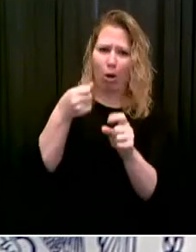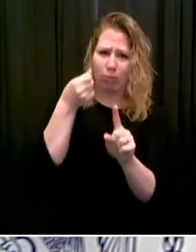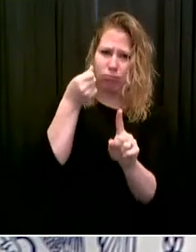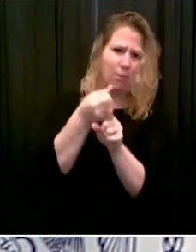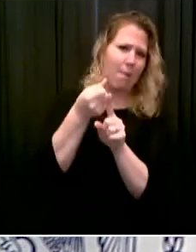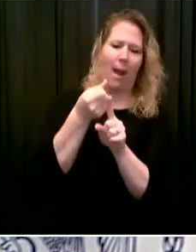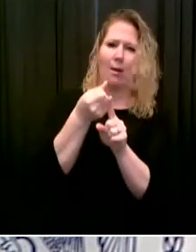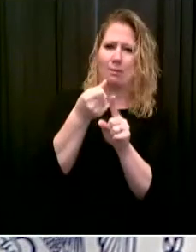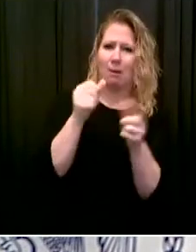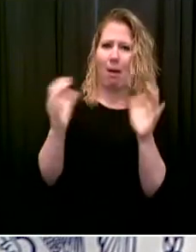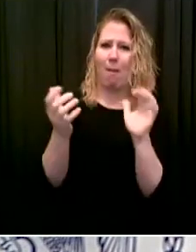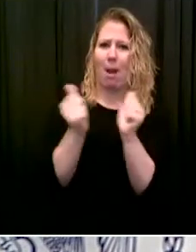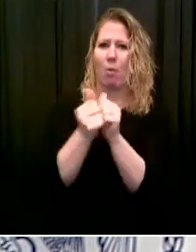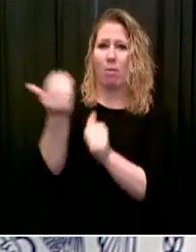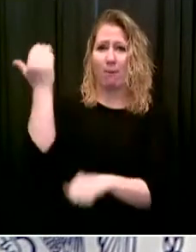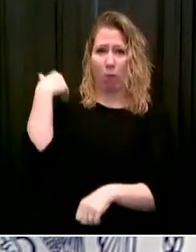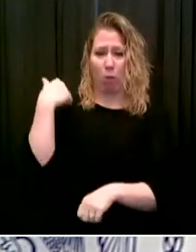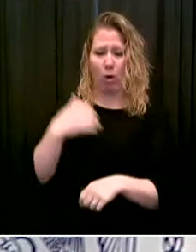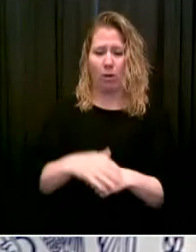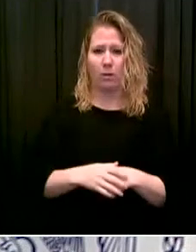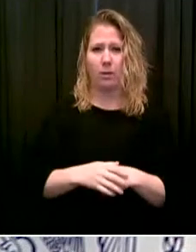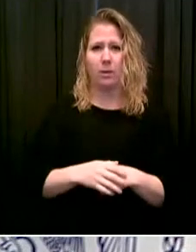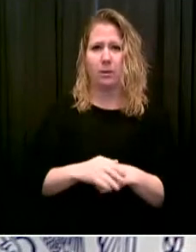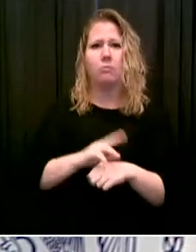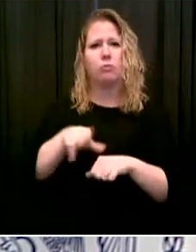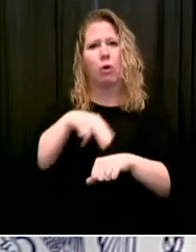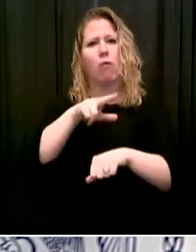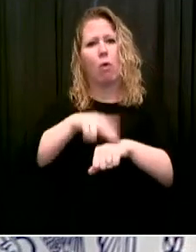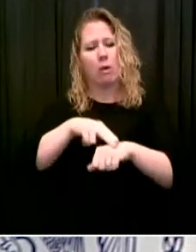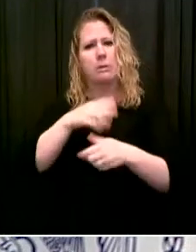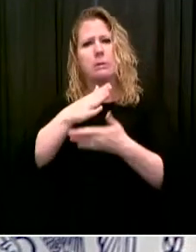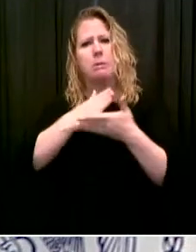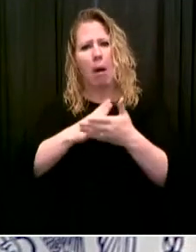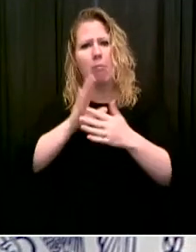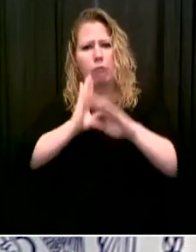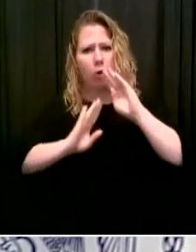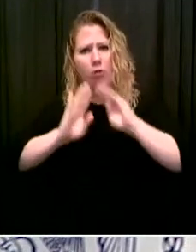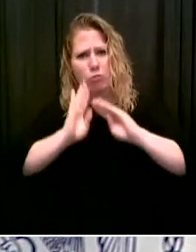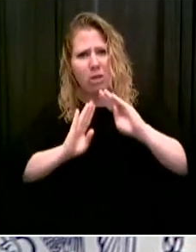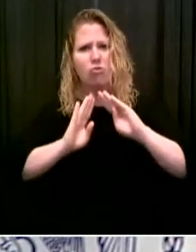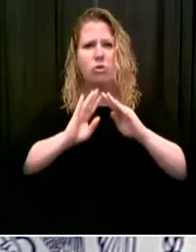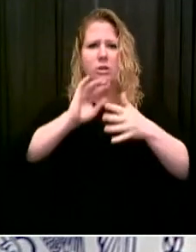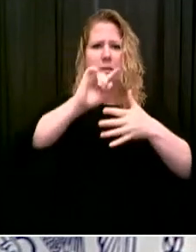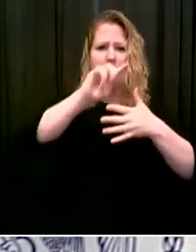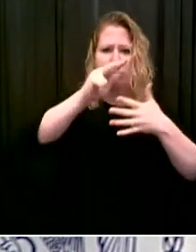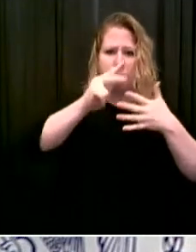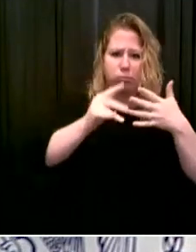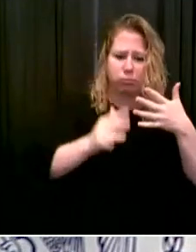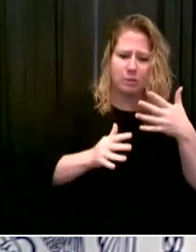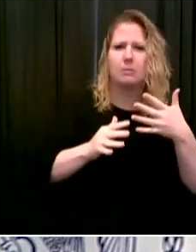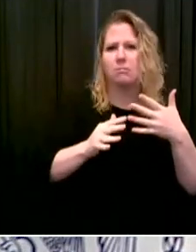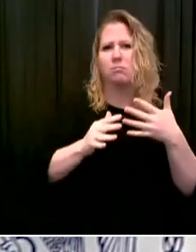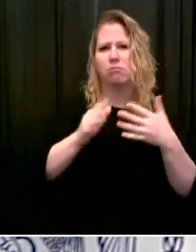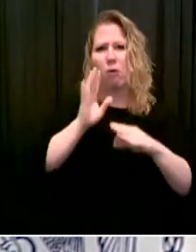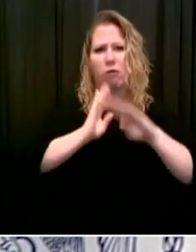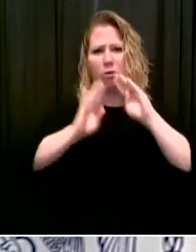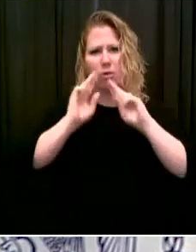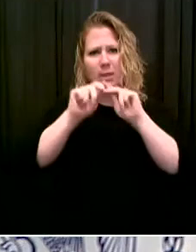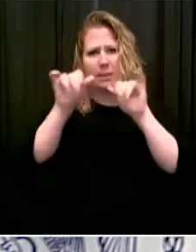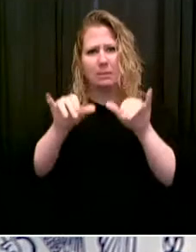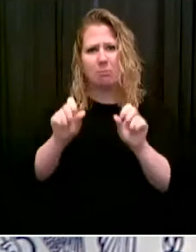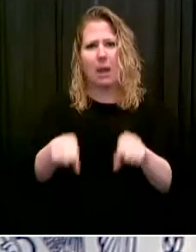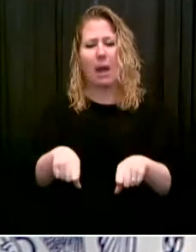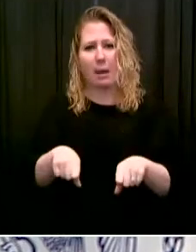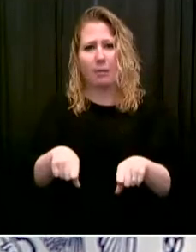There are frustrating elements of ranked choice voting, but the good part is, if you voted, for example, for a mayoral candidate who didn't do so well, your